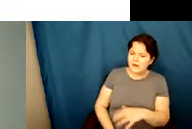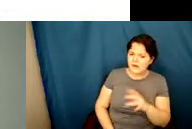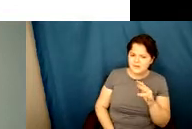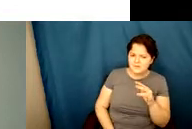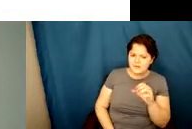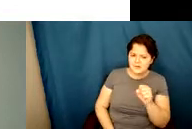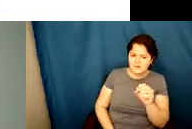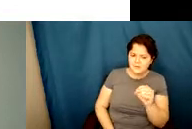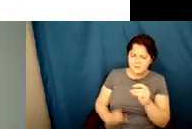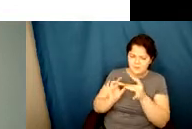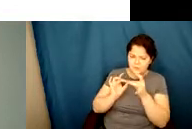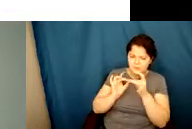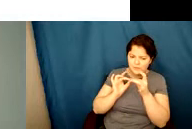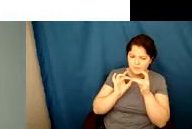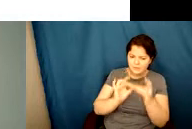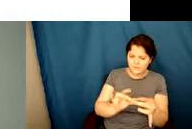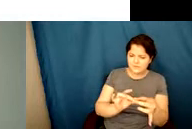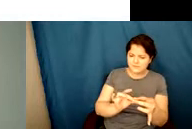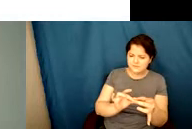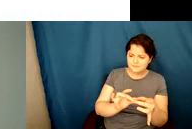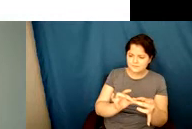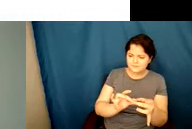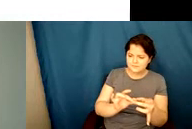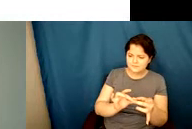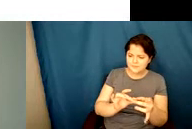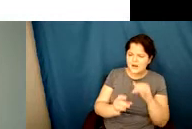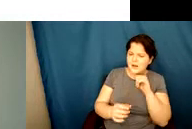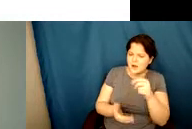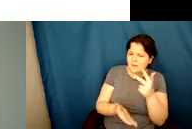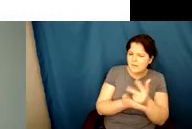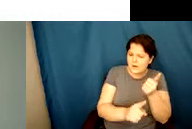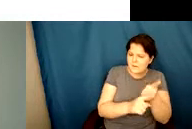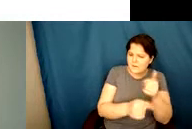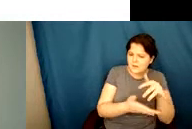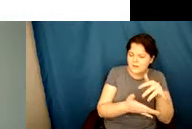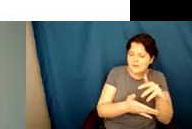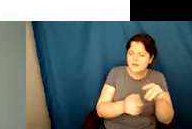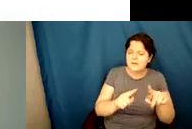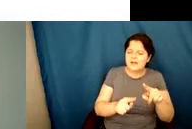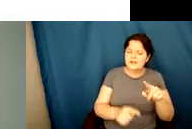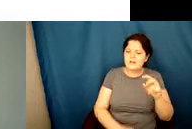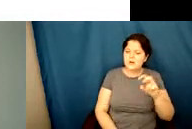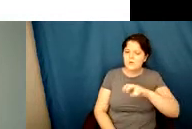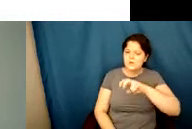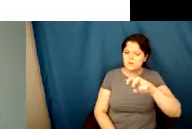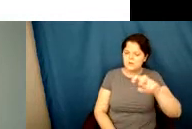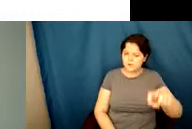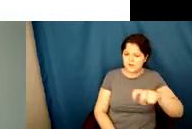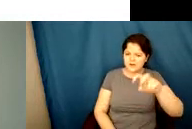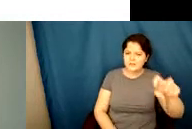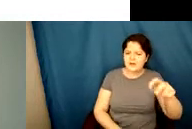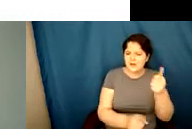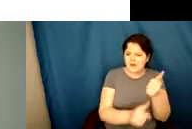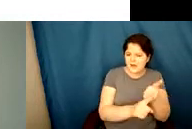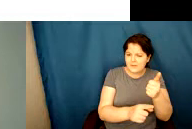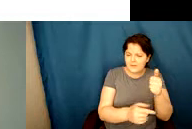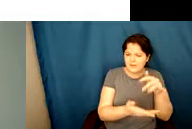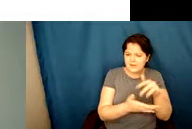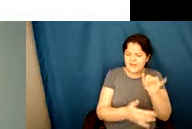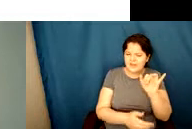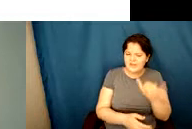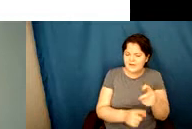So in terms of it's not a parking impact study, it's a transportation impact study, and those are conducted by developers